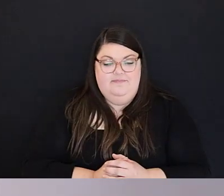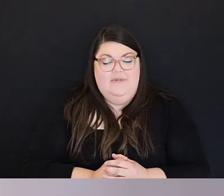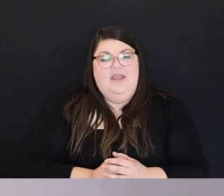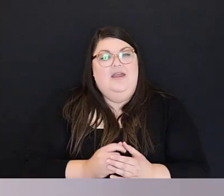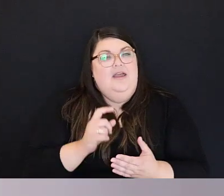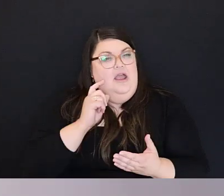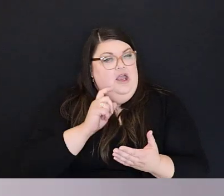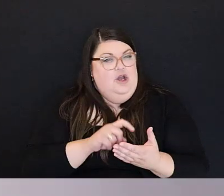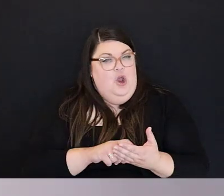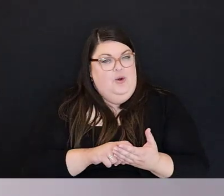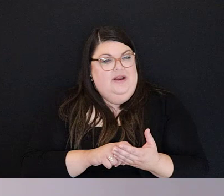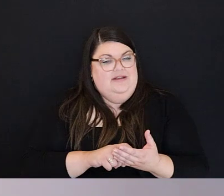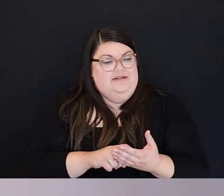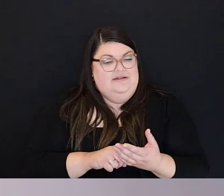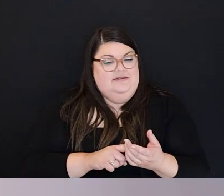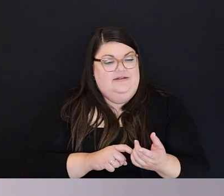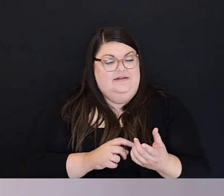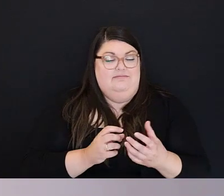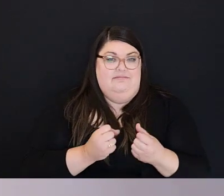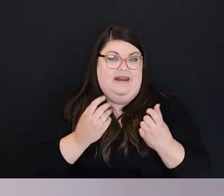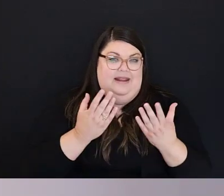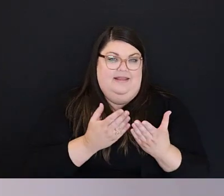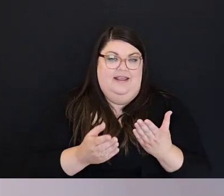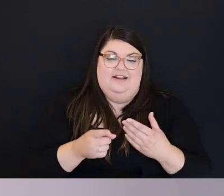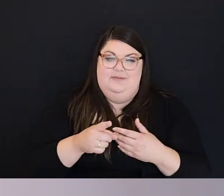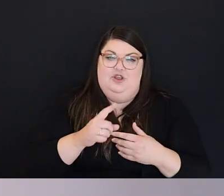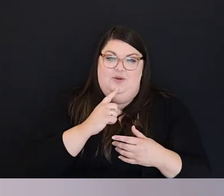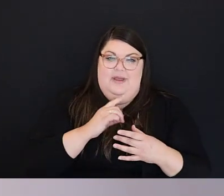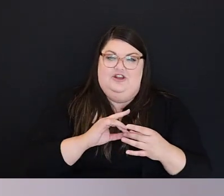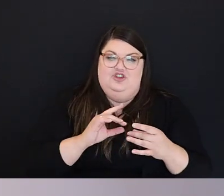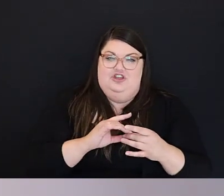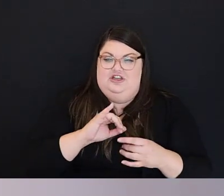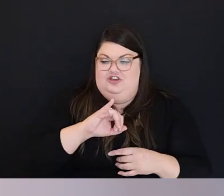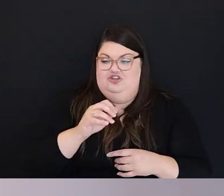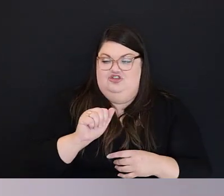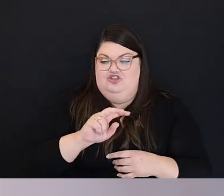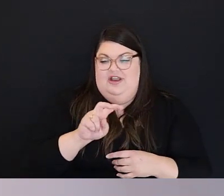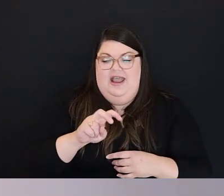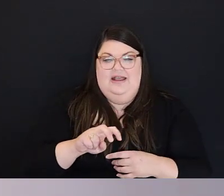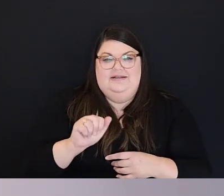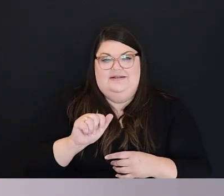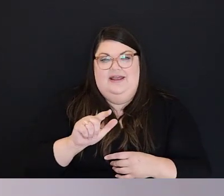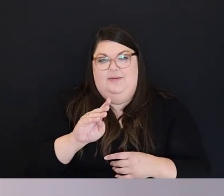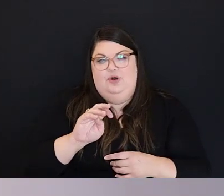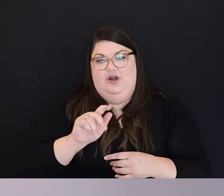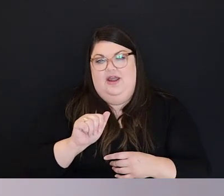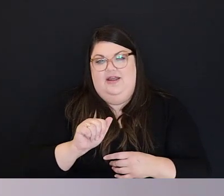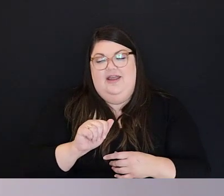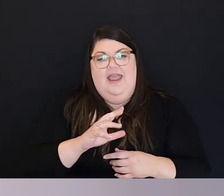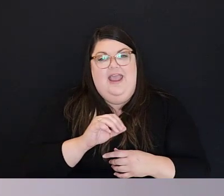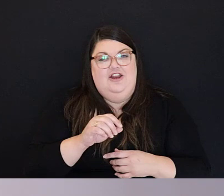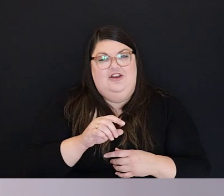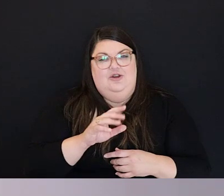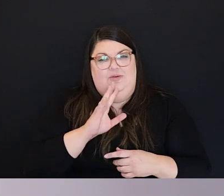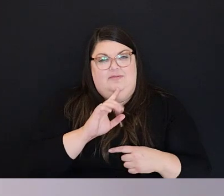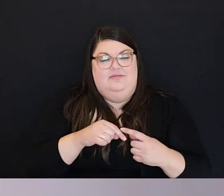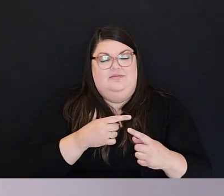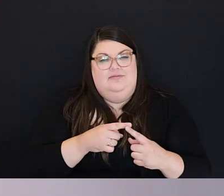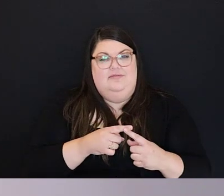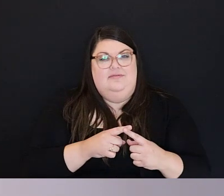that a bunch of things, but you mentioned jazz, Alberta, and then you pointed out